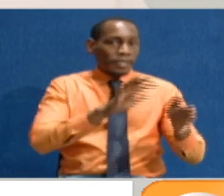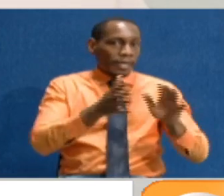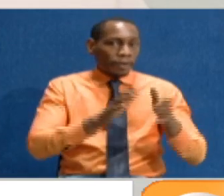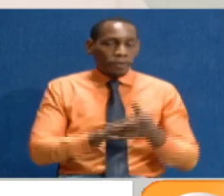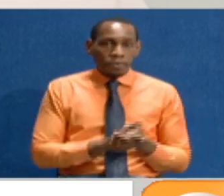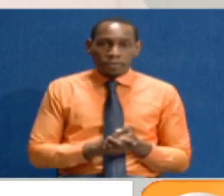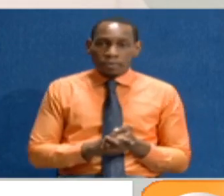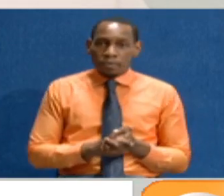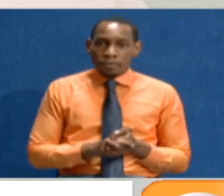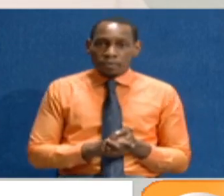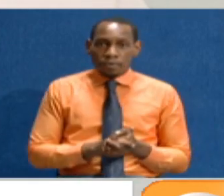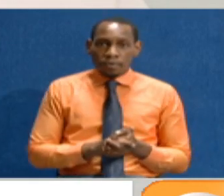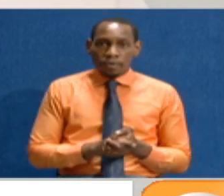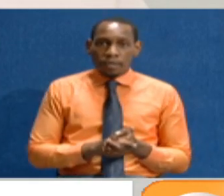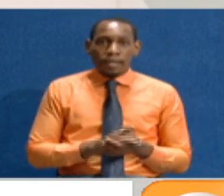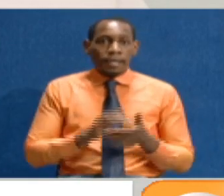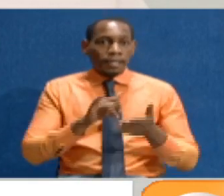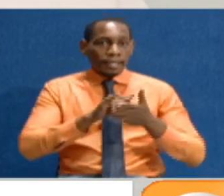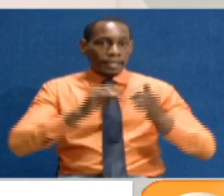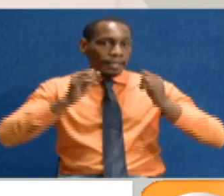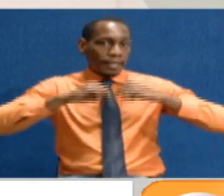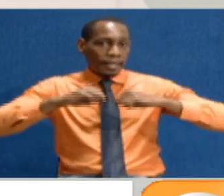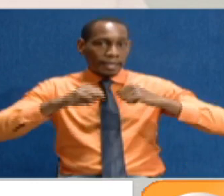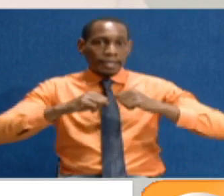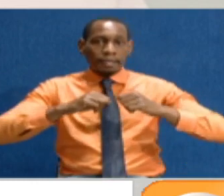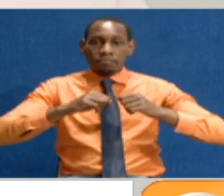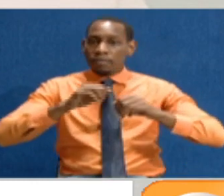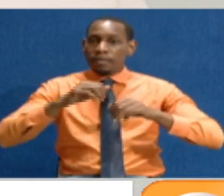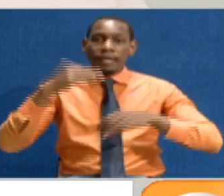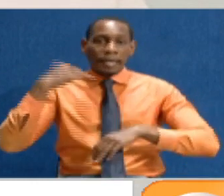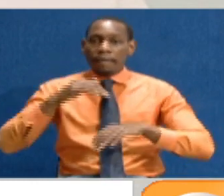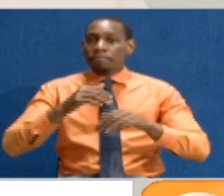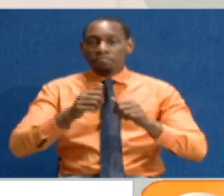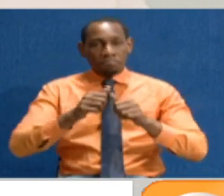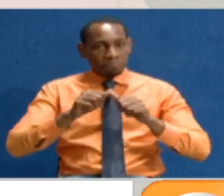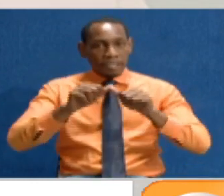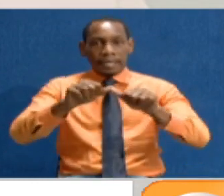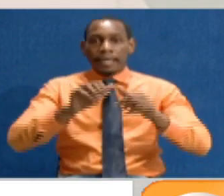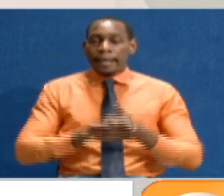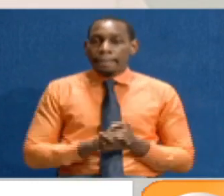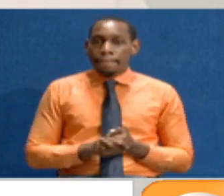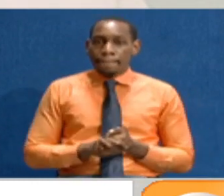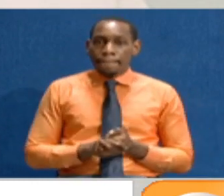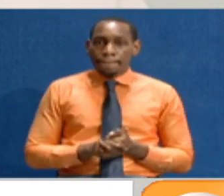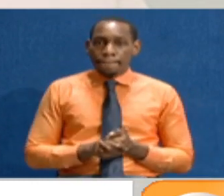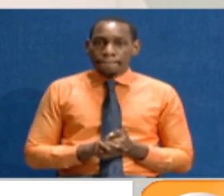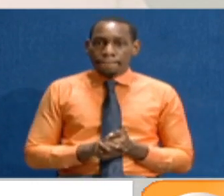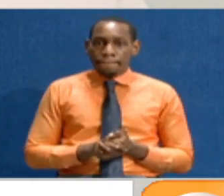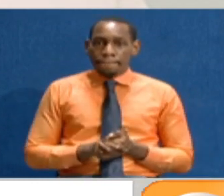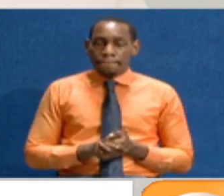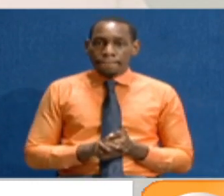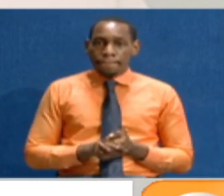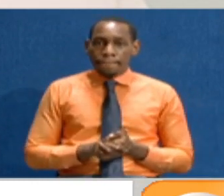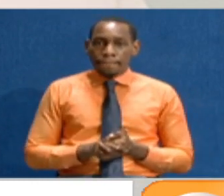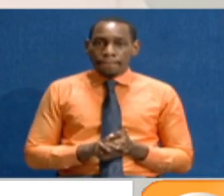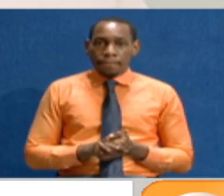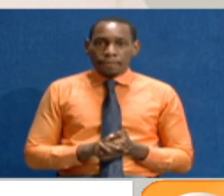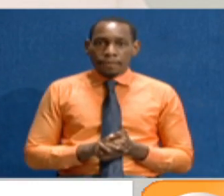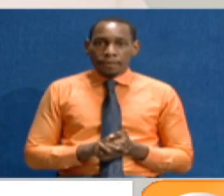that probably agrees with them being in crime and actually houses other people who are criminals.